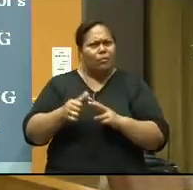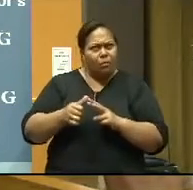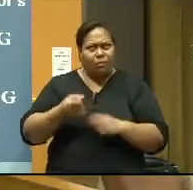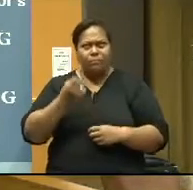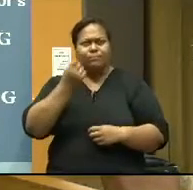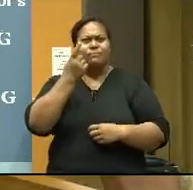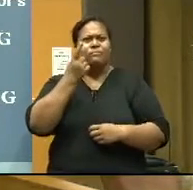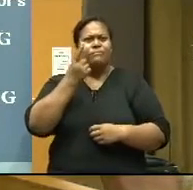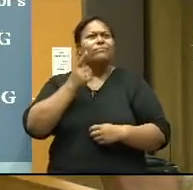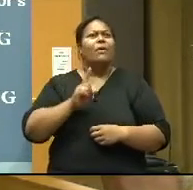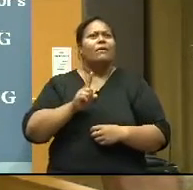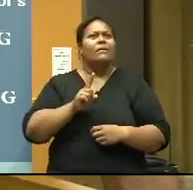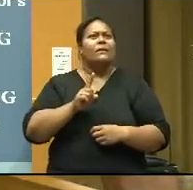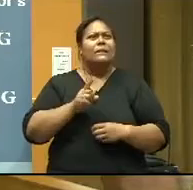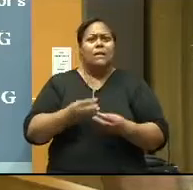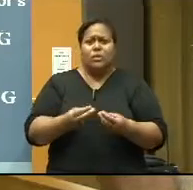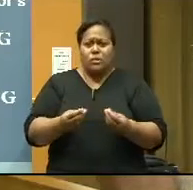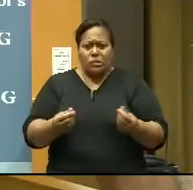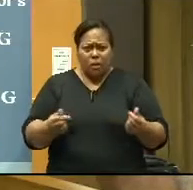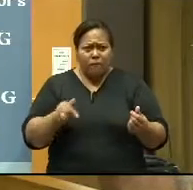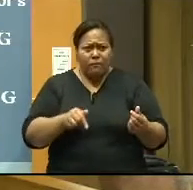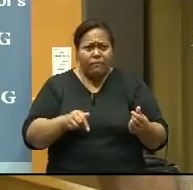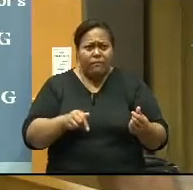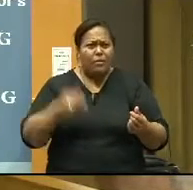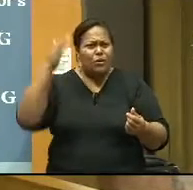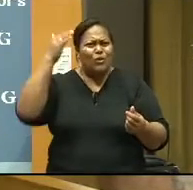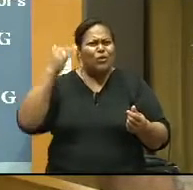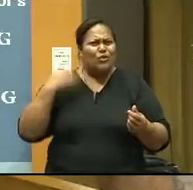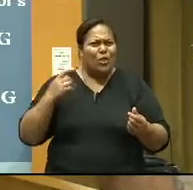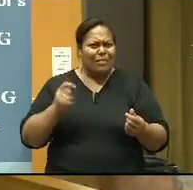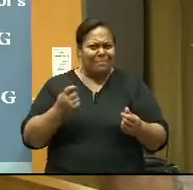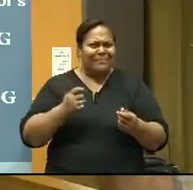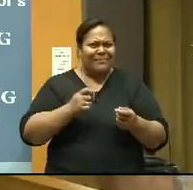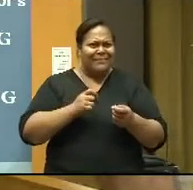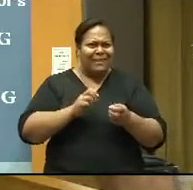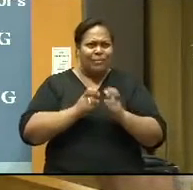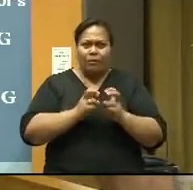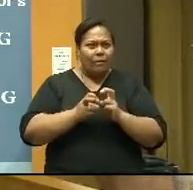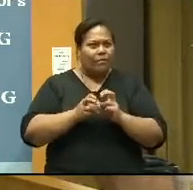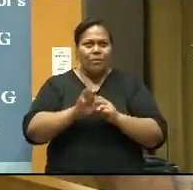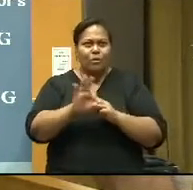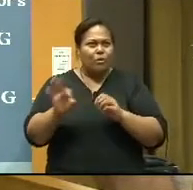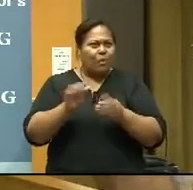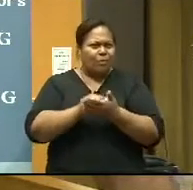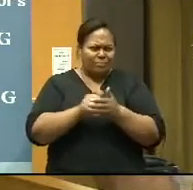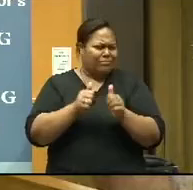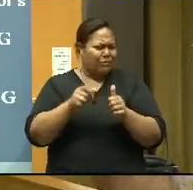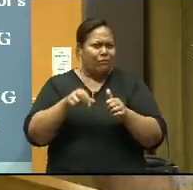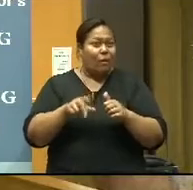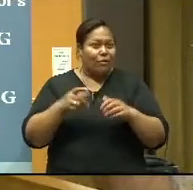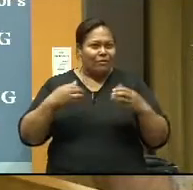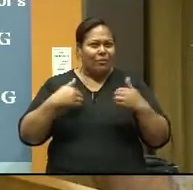that simply solving those immediate problems would not serve the university well. And that what